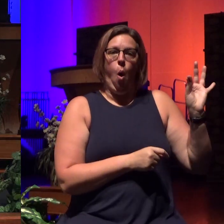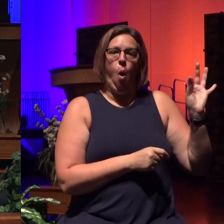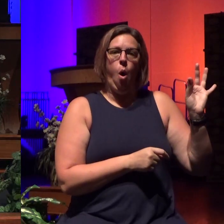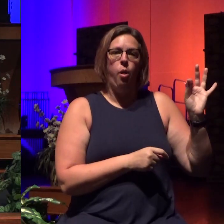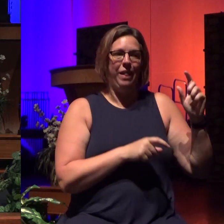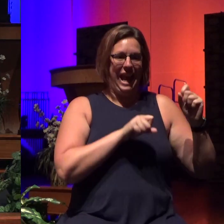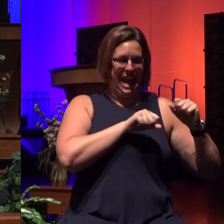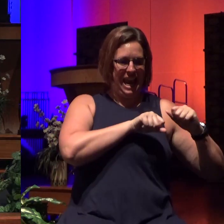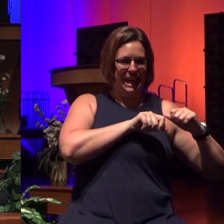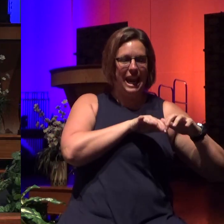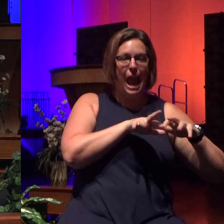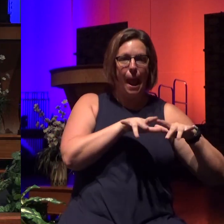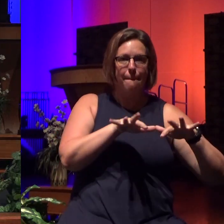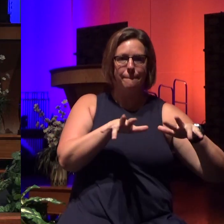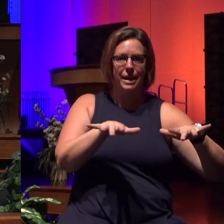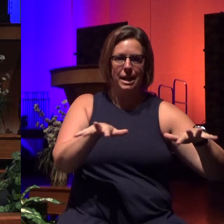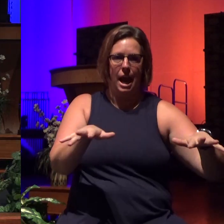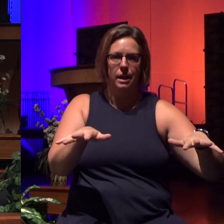all about me.